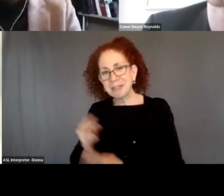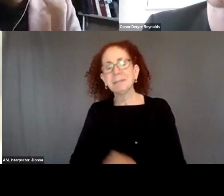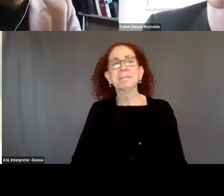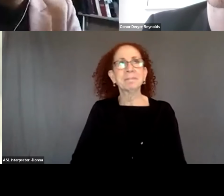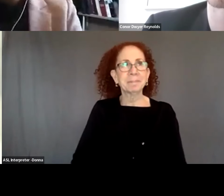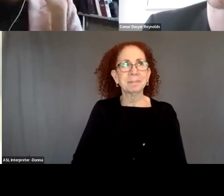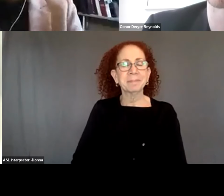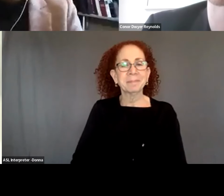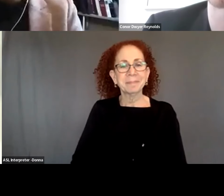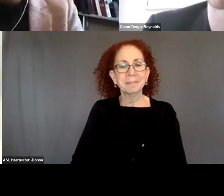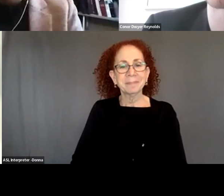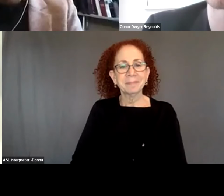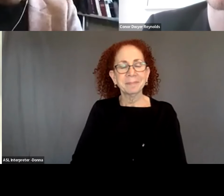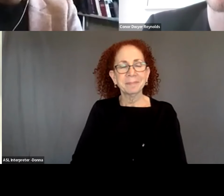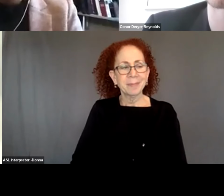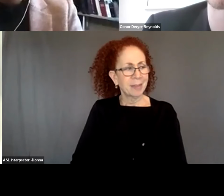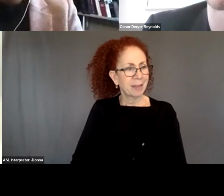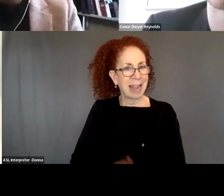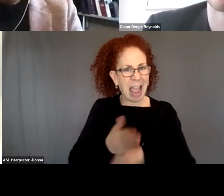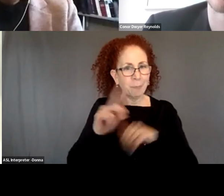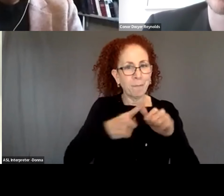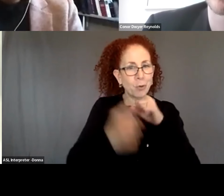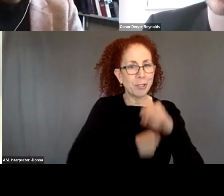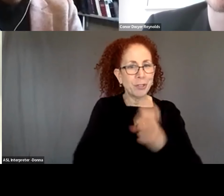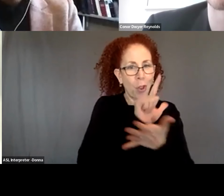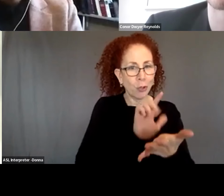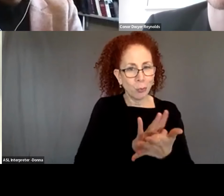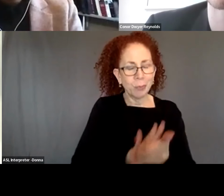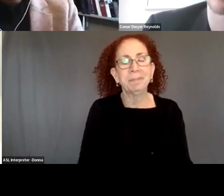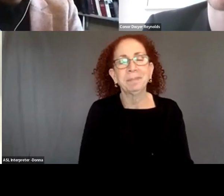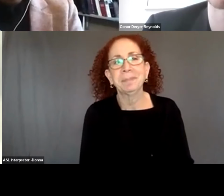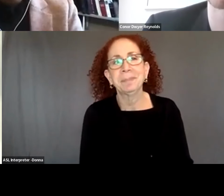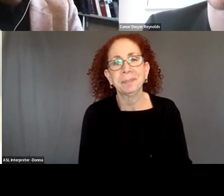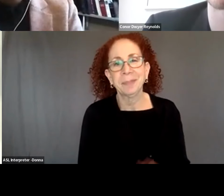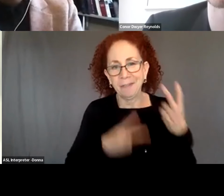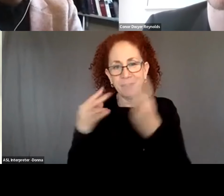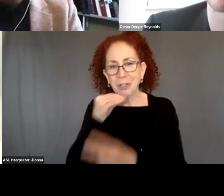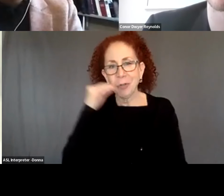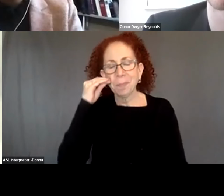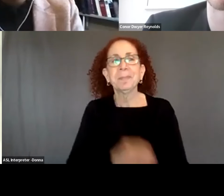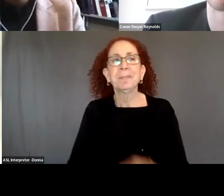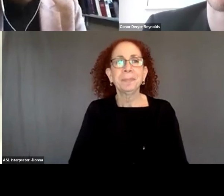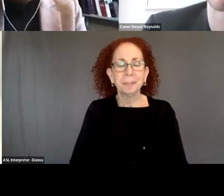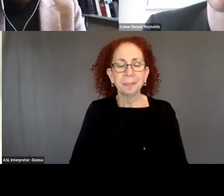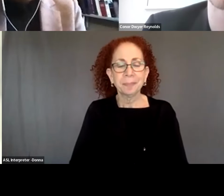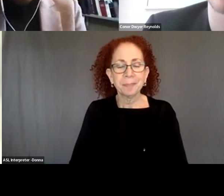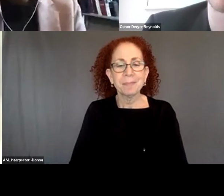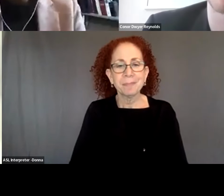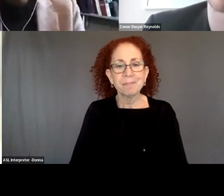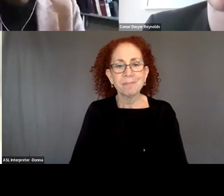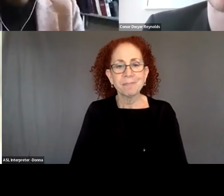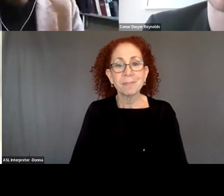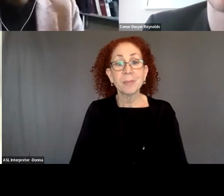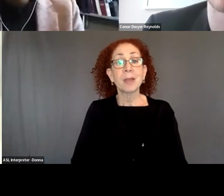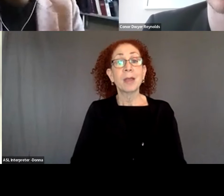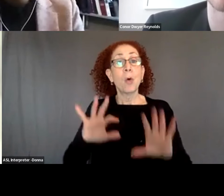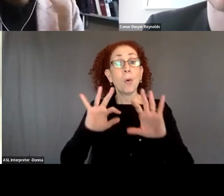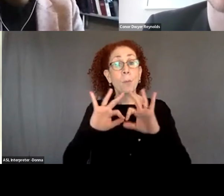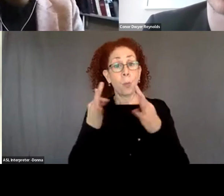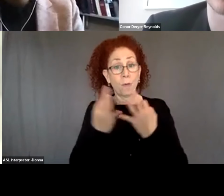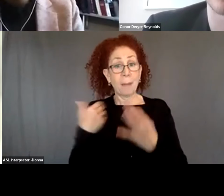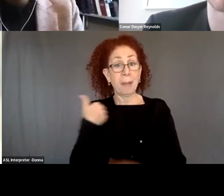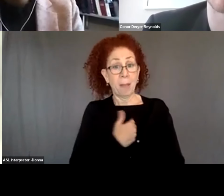and after my first year in law school and coming to a place where one of my family members had just been